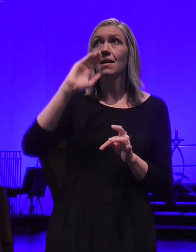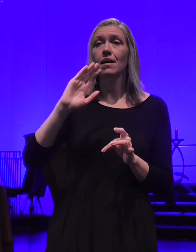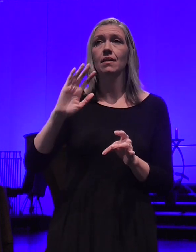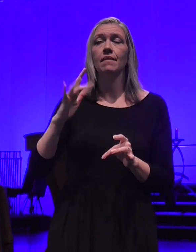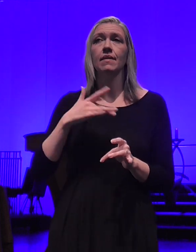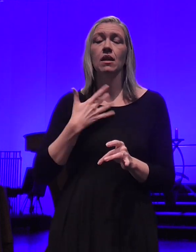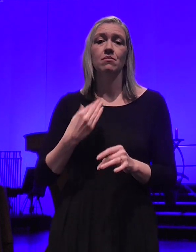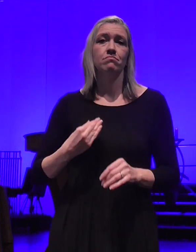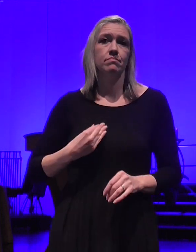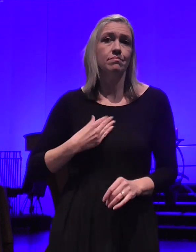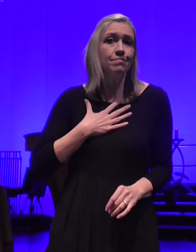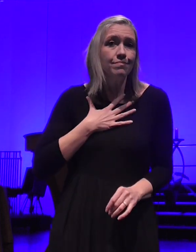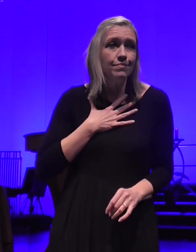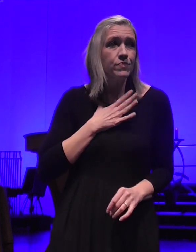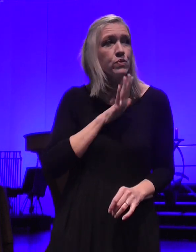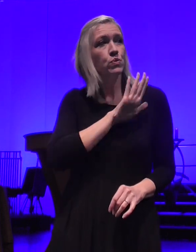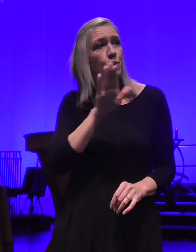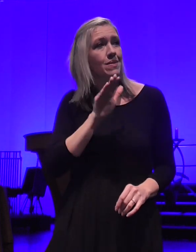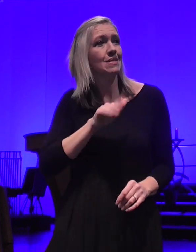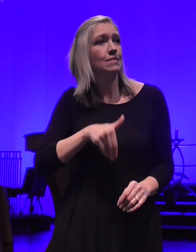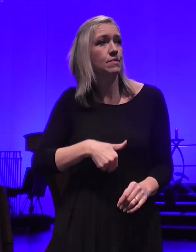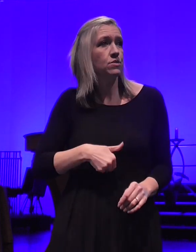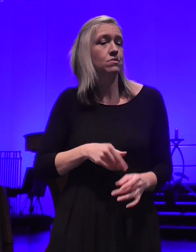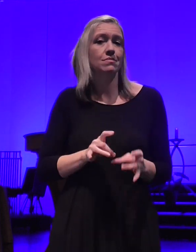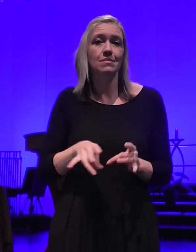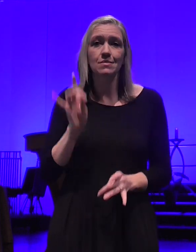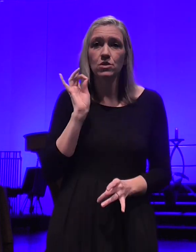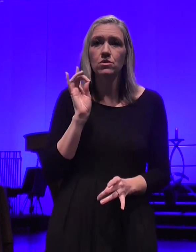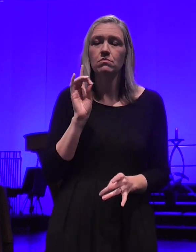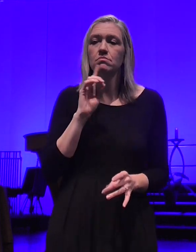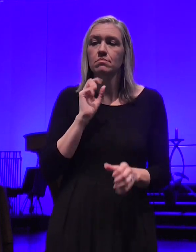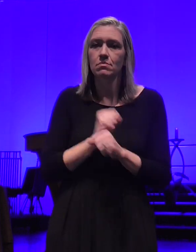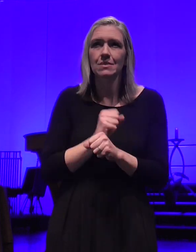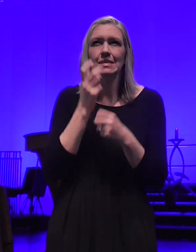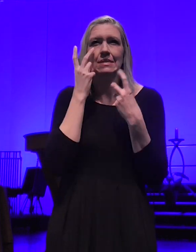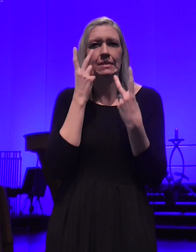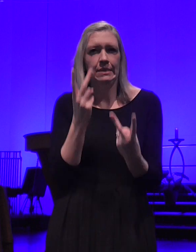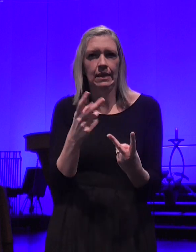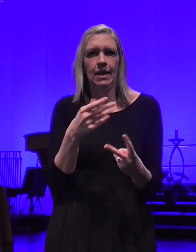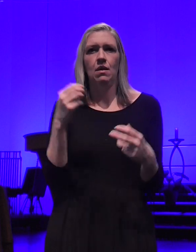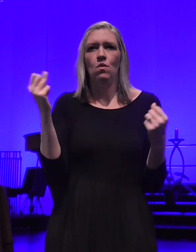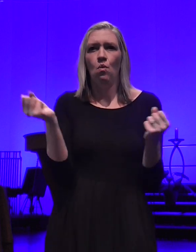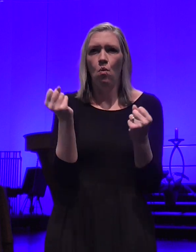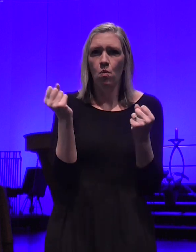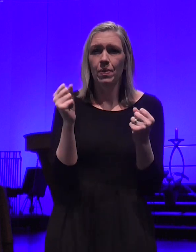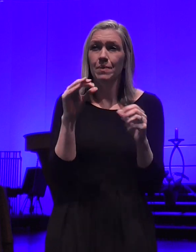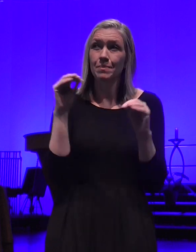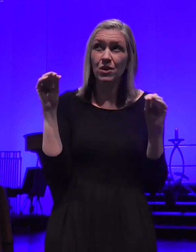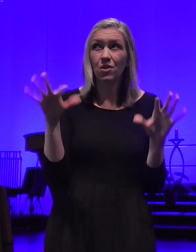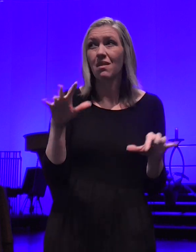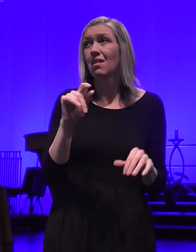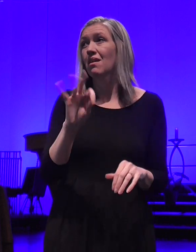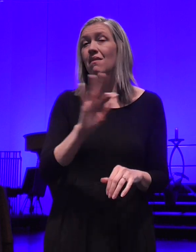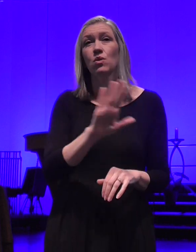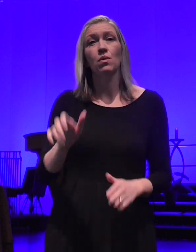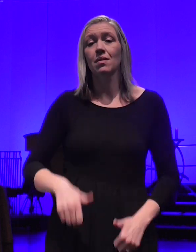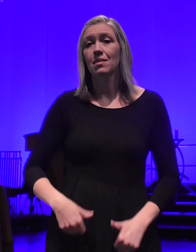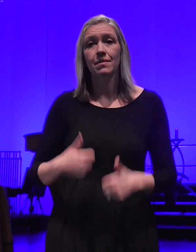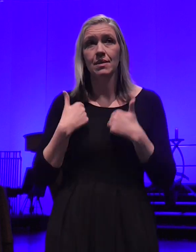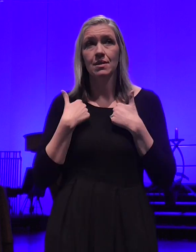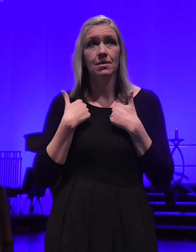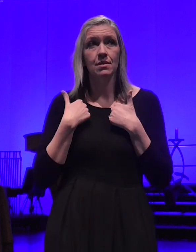inspires your spirit to truly see and behold the miracle of your living. It is in